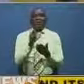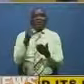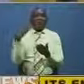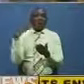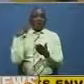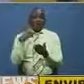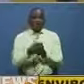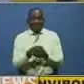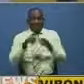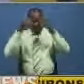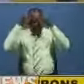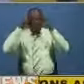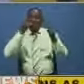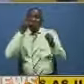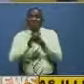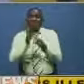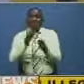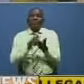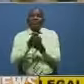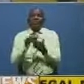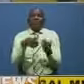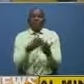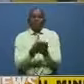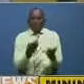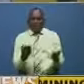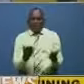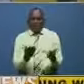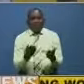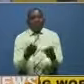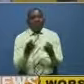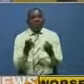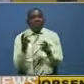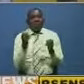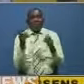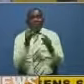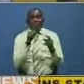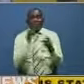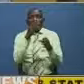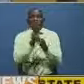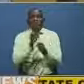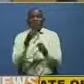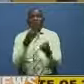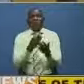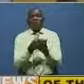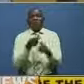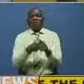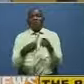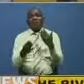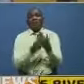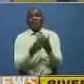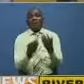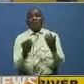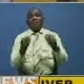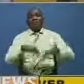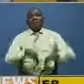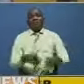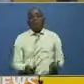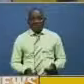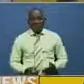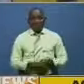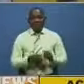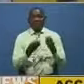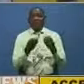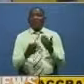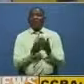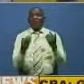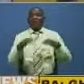President had promised that they were going to pay everybody. There are many people who have not received payment for their deposits that were wiped out by the